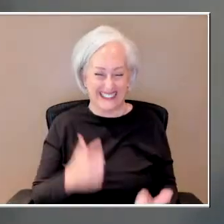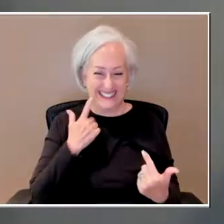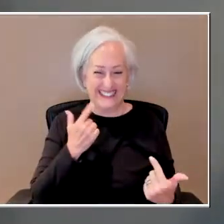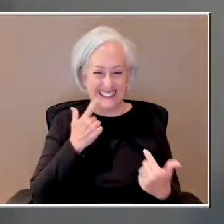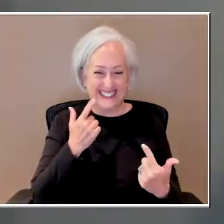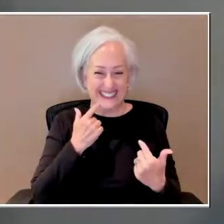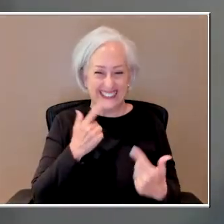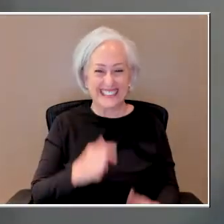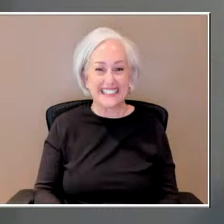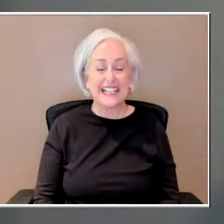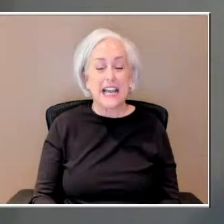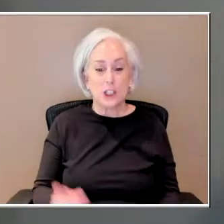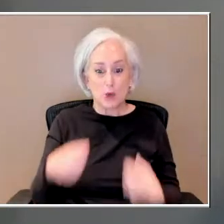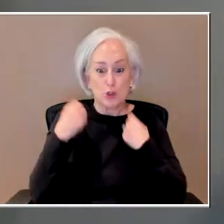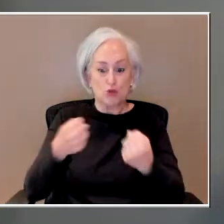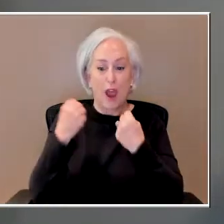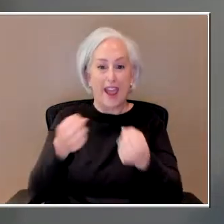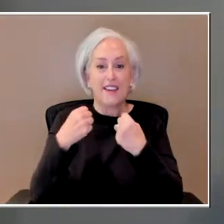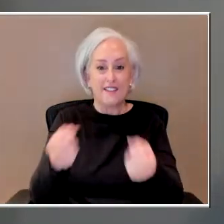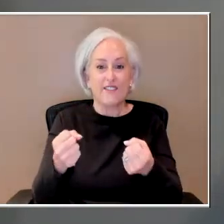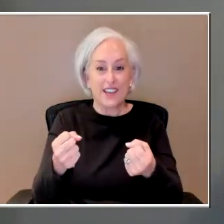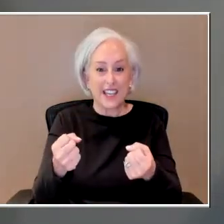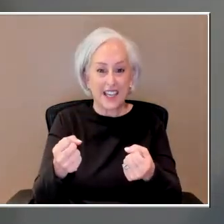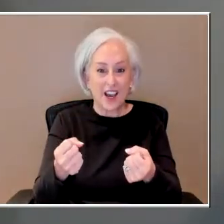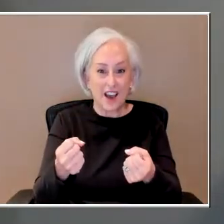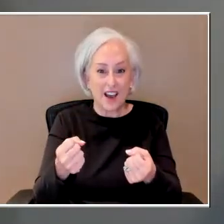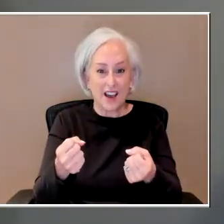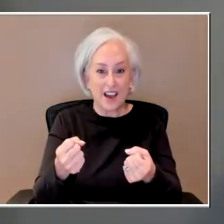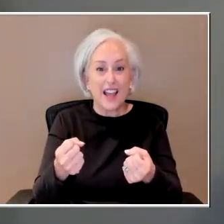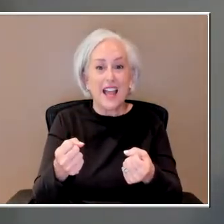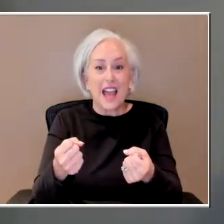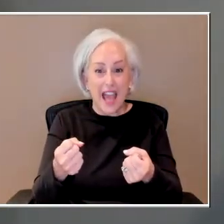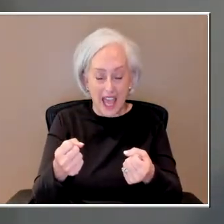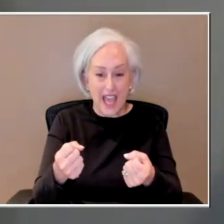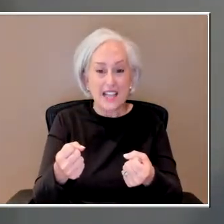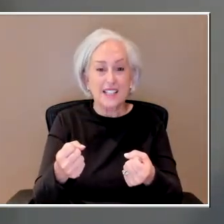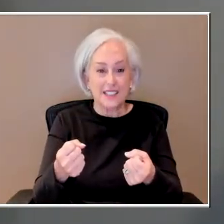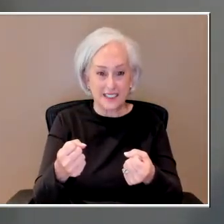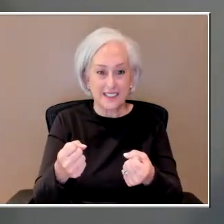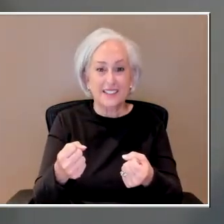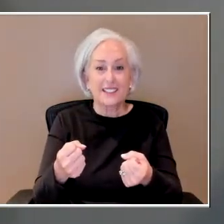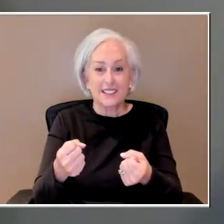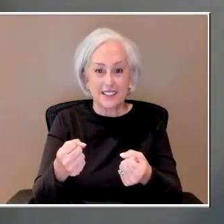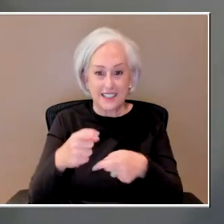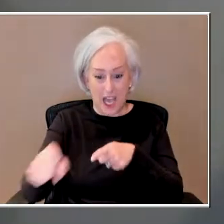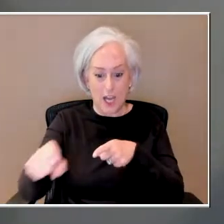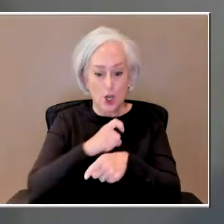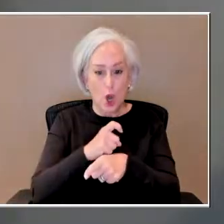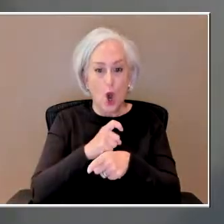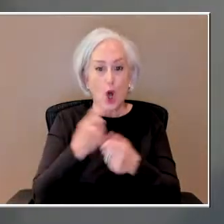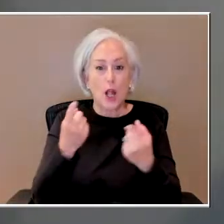was driving and she got a call. And Taylor Swift is like,